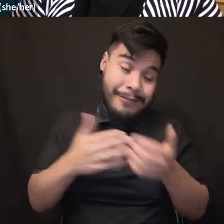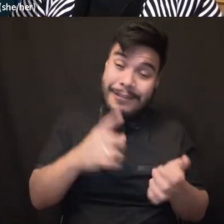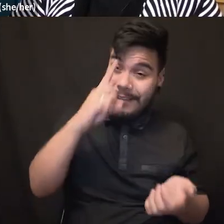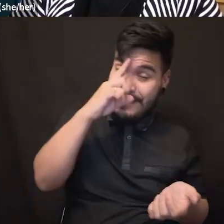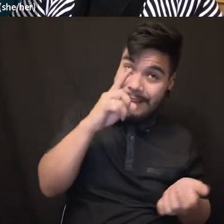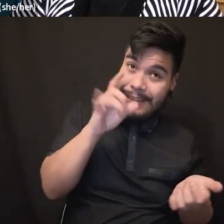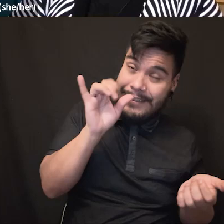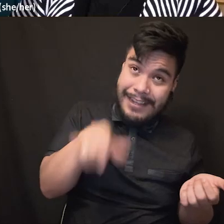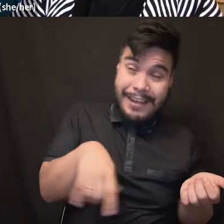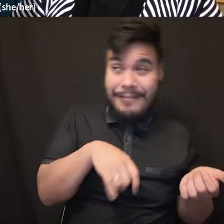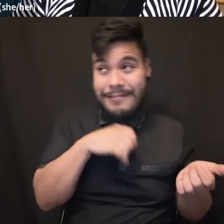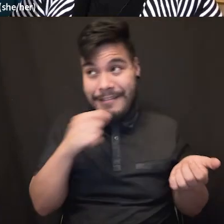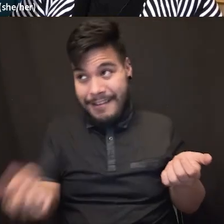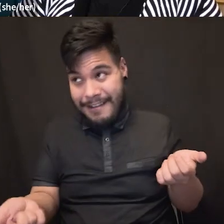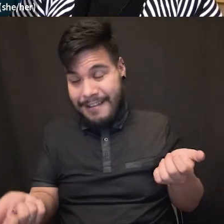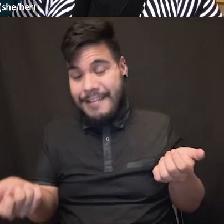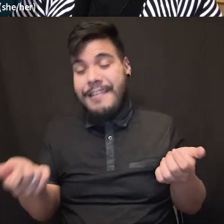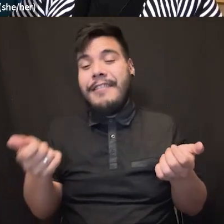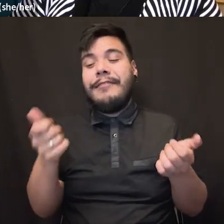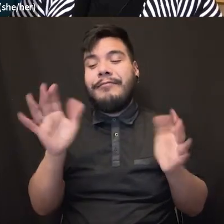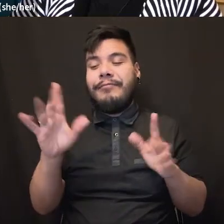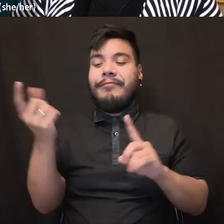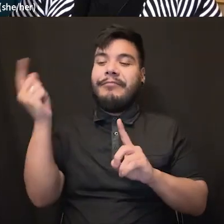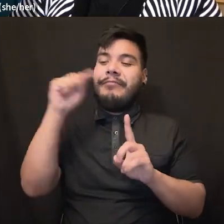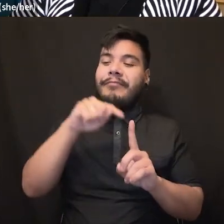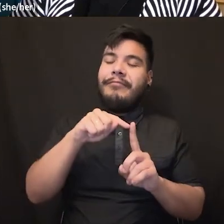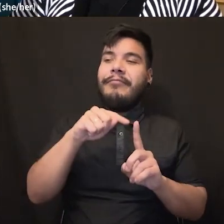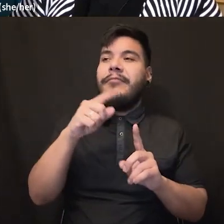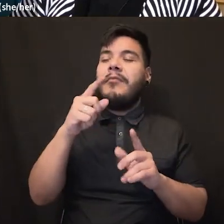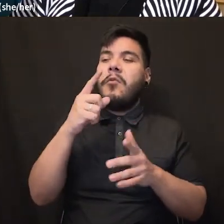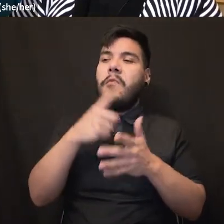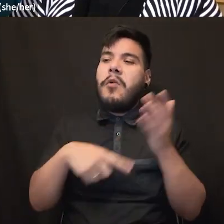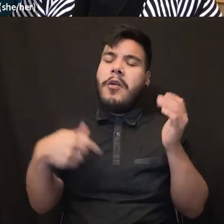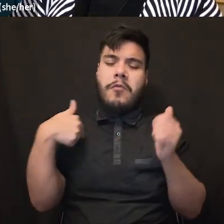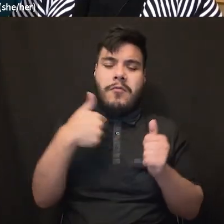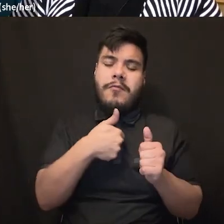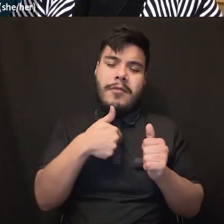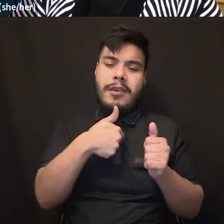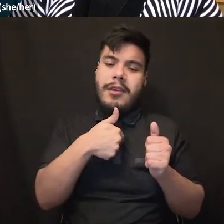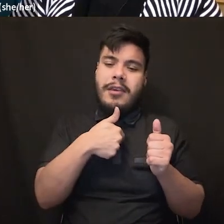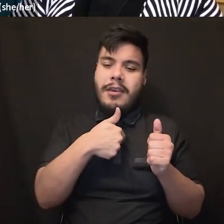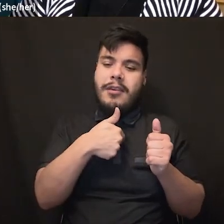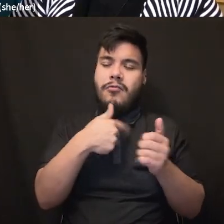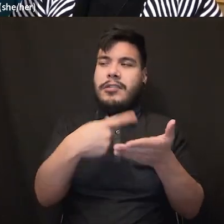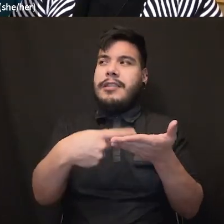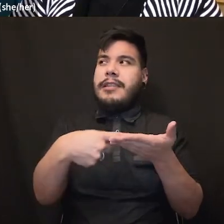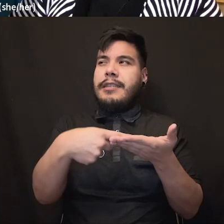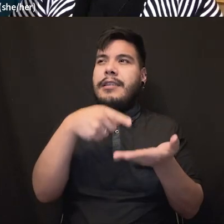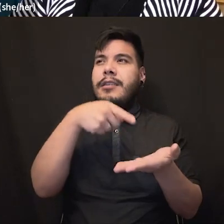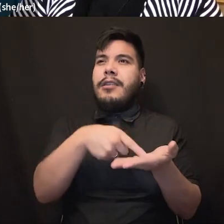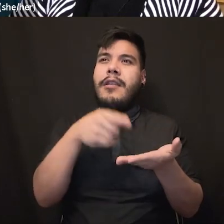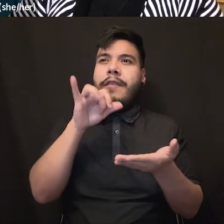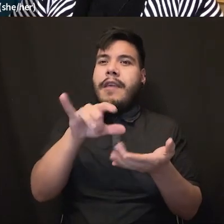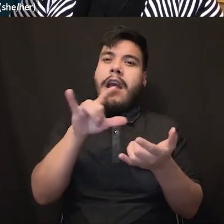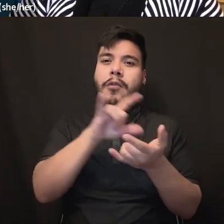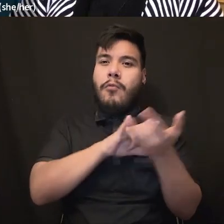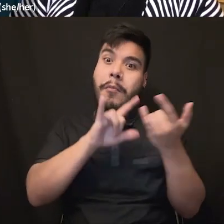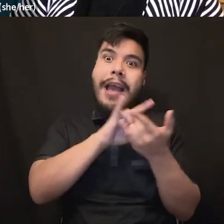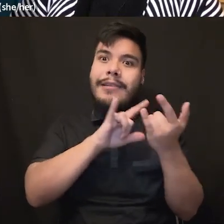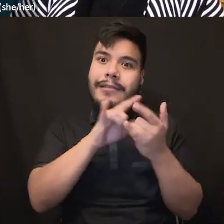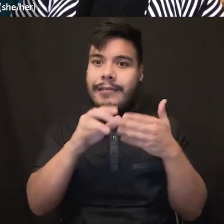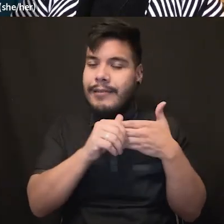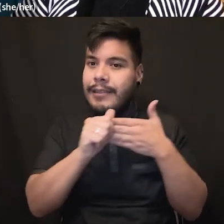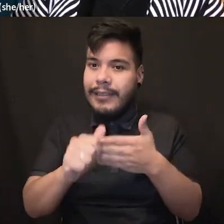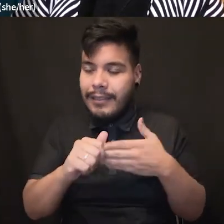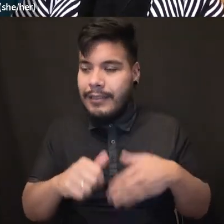Mm-hmm. So let's go back to that, what we put a pin in earlier about, like, sort of the being the romantic lead or getting to be the sexy